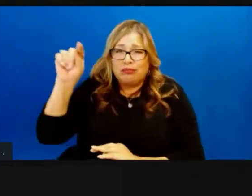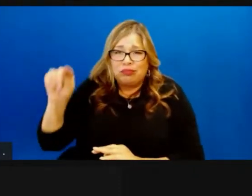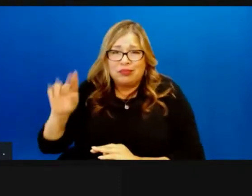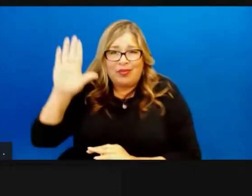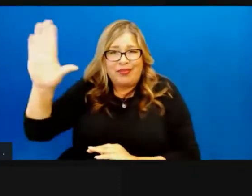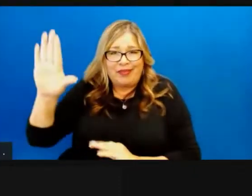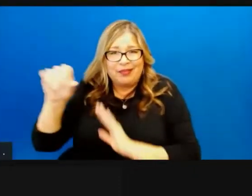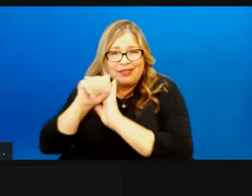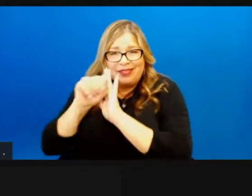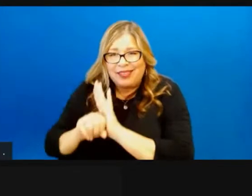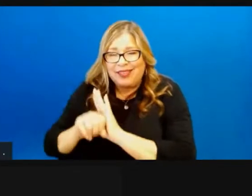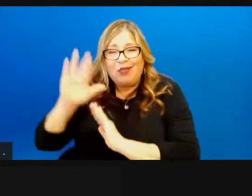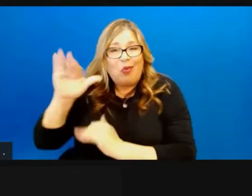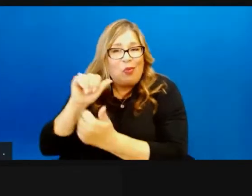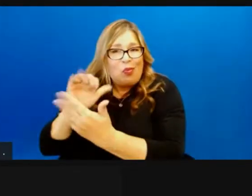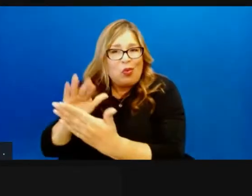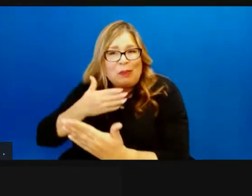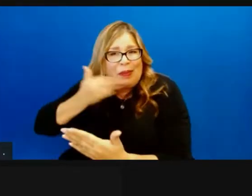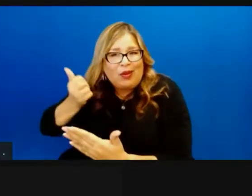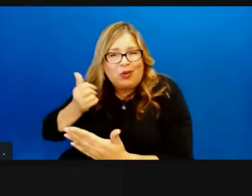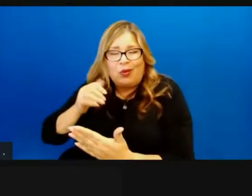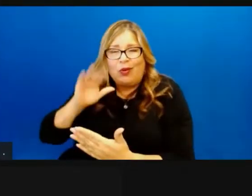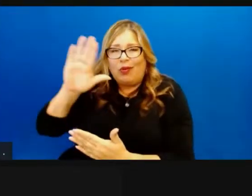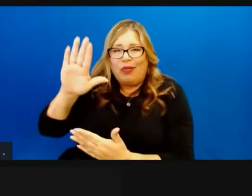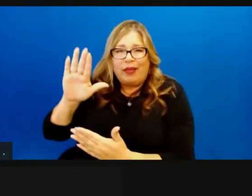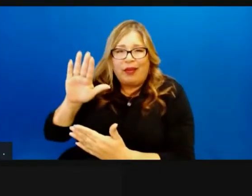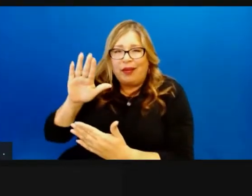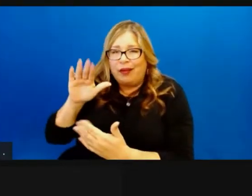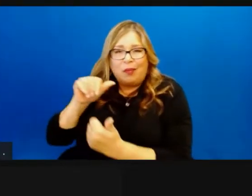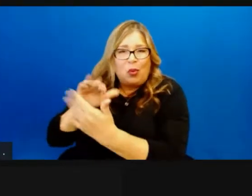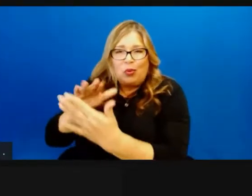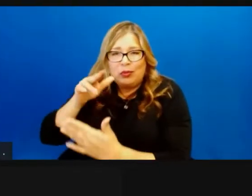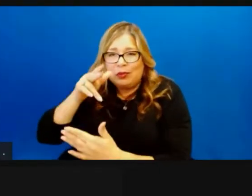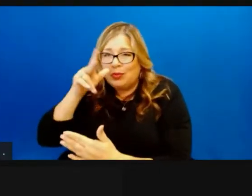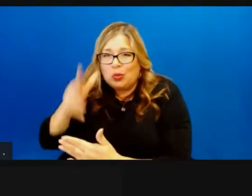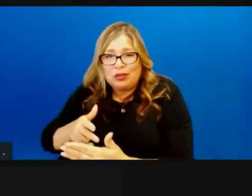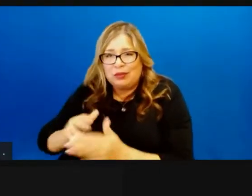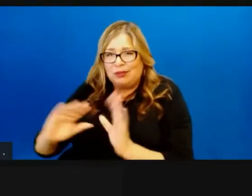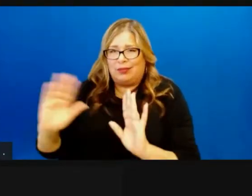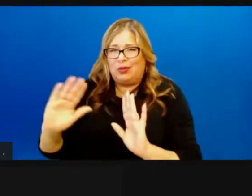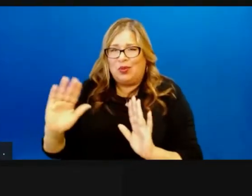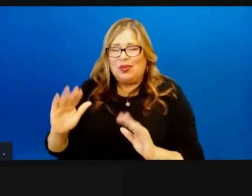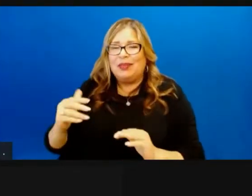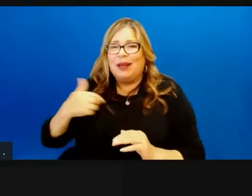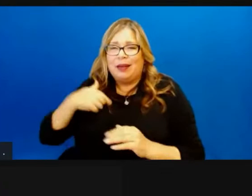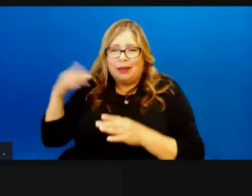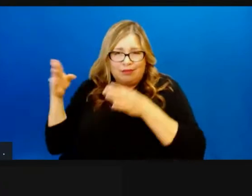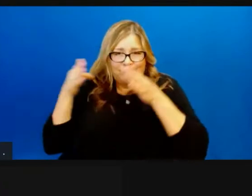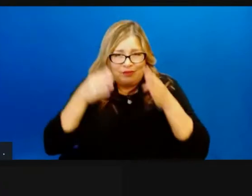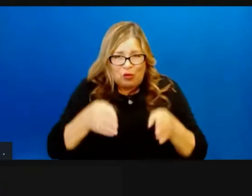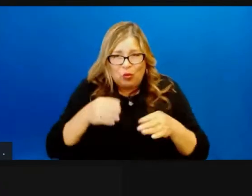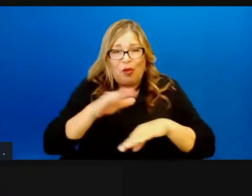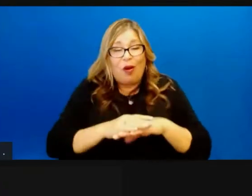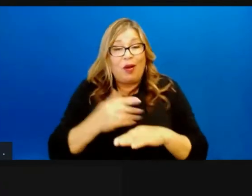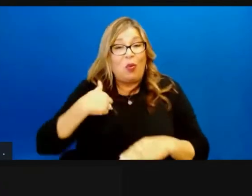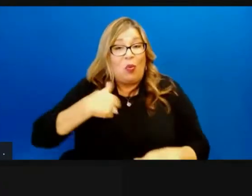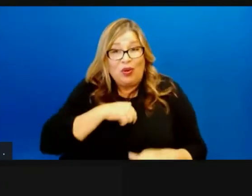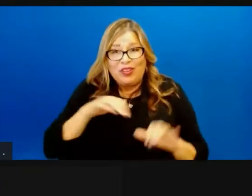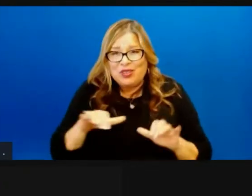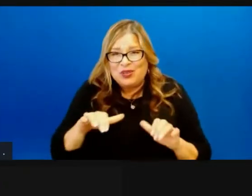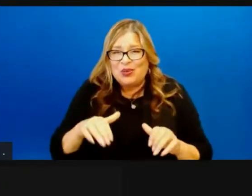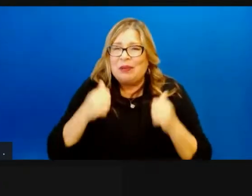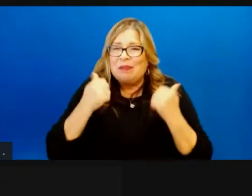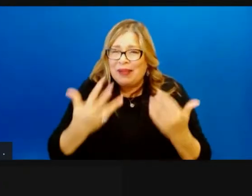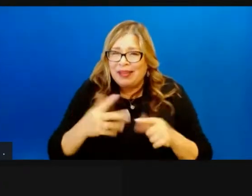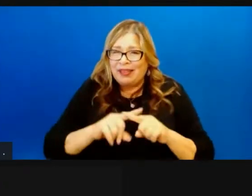or worse. The connection I want to make is our work together on a number of different layers has made a difference for Californians